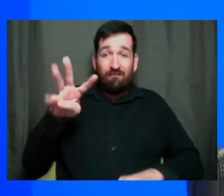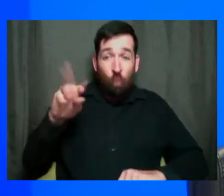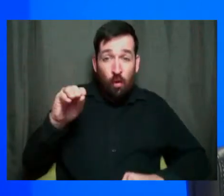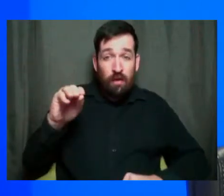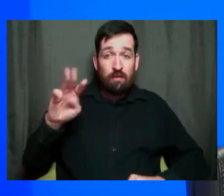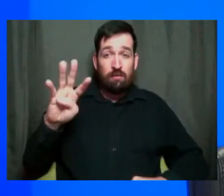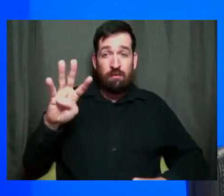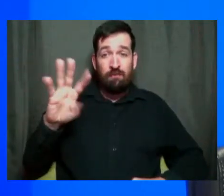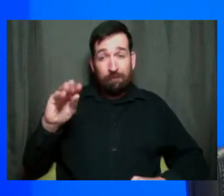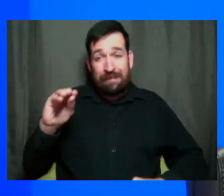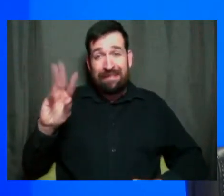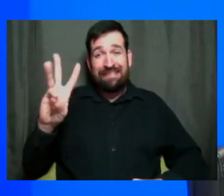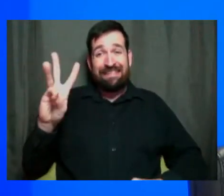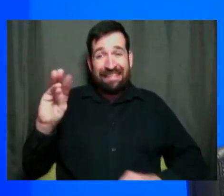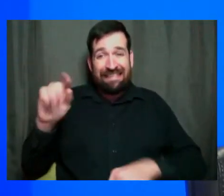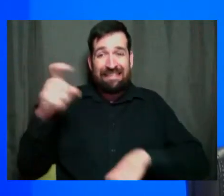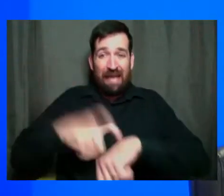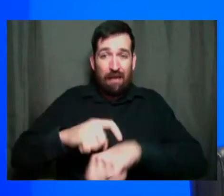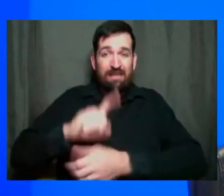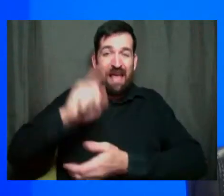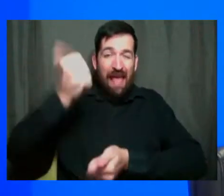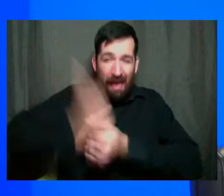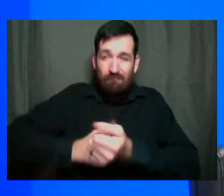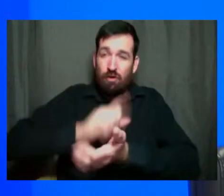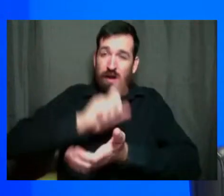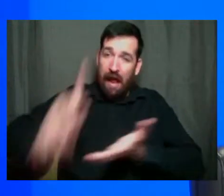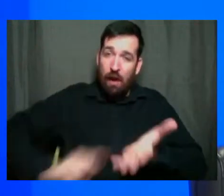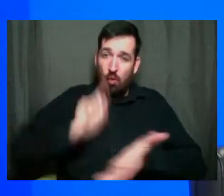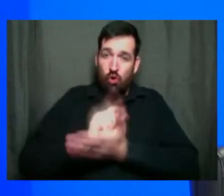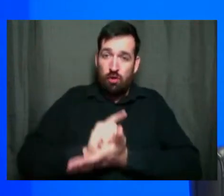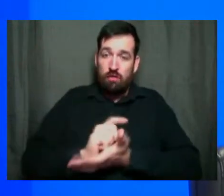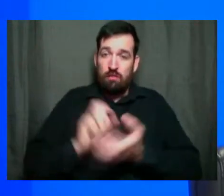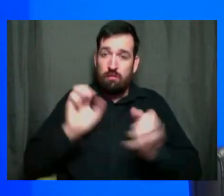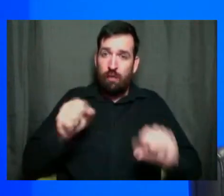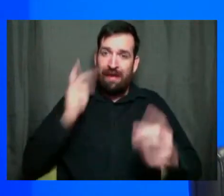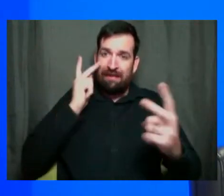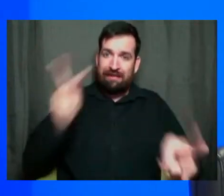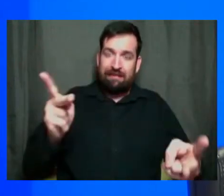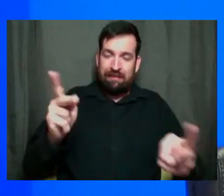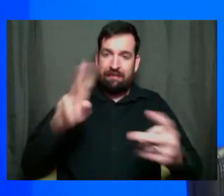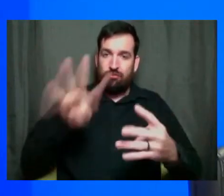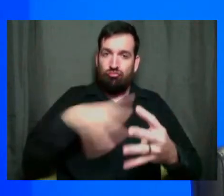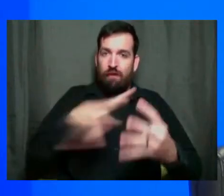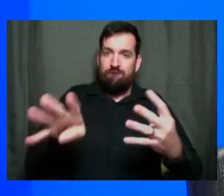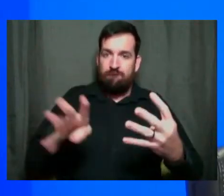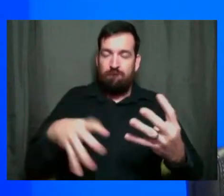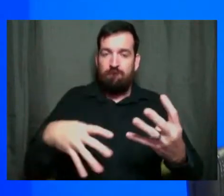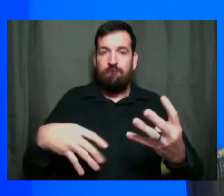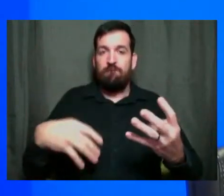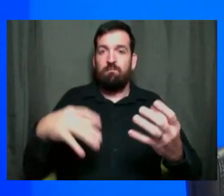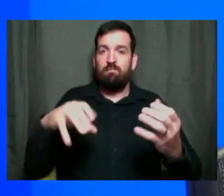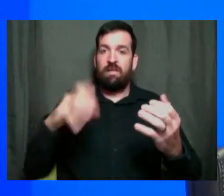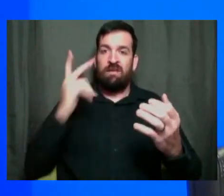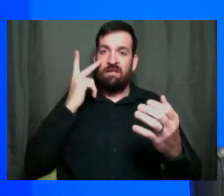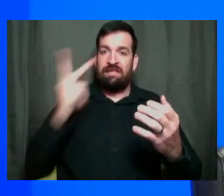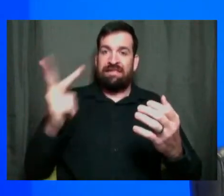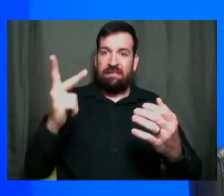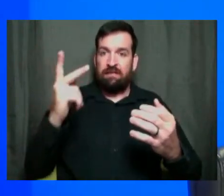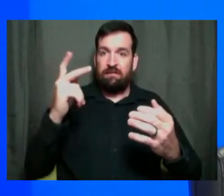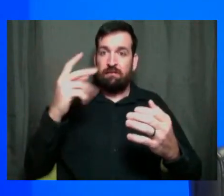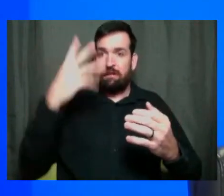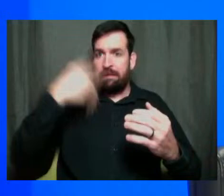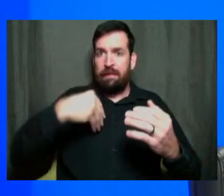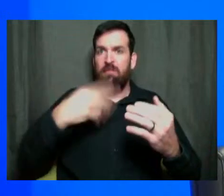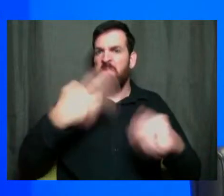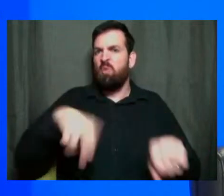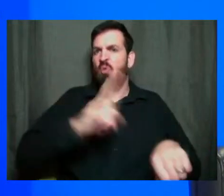hour. And you can imagine, you can actually see these, what we call hypnograms, where we see these interruptions in their sleep. And you see a normal patient that may be